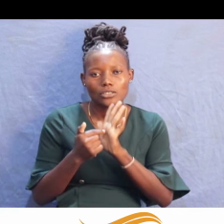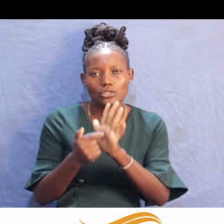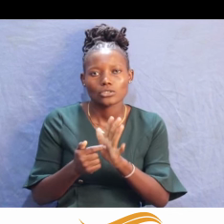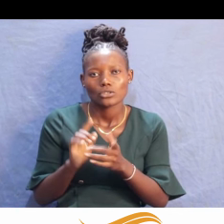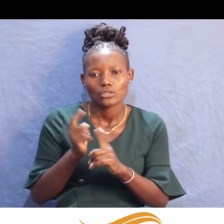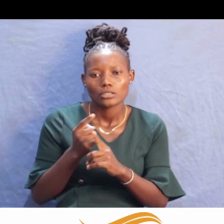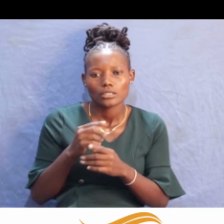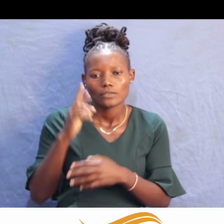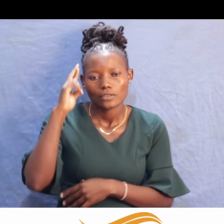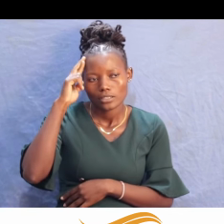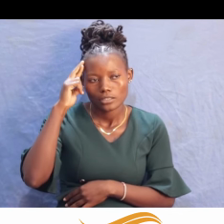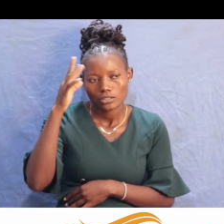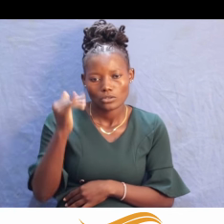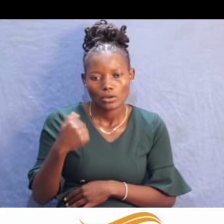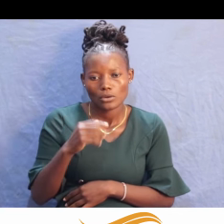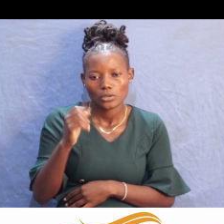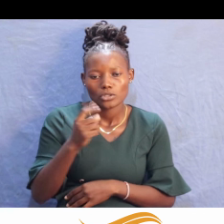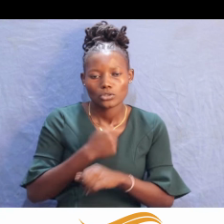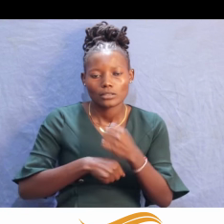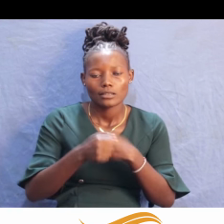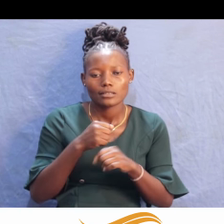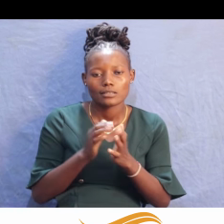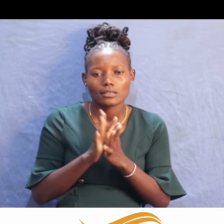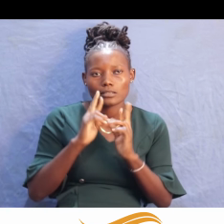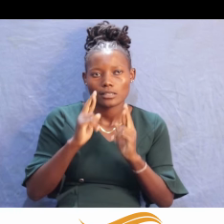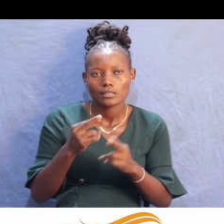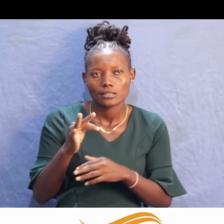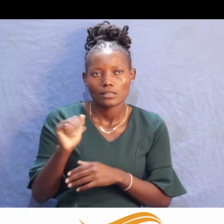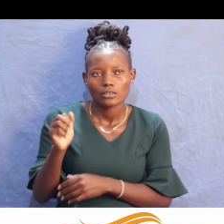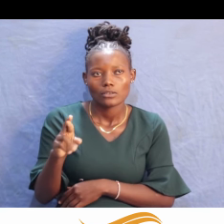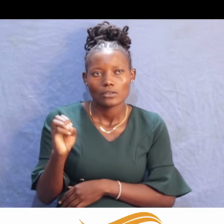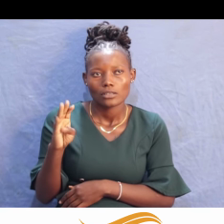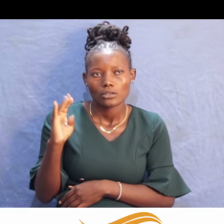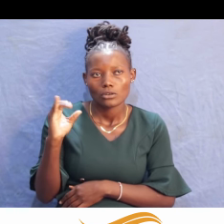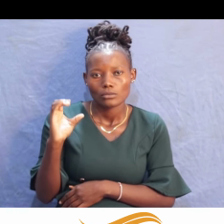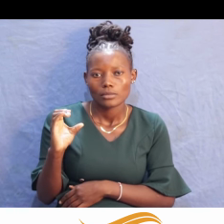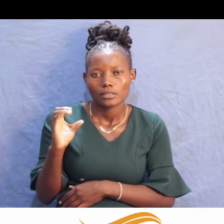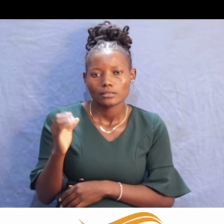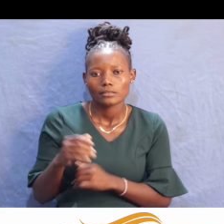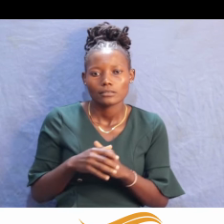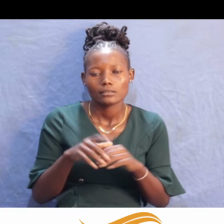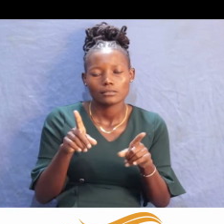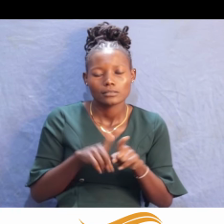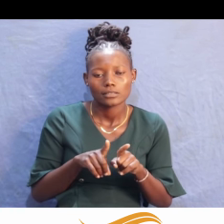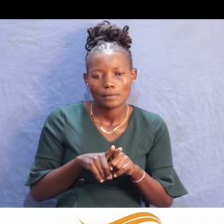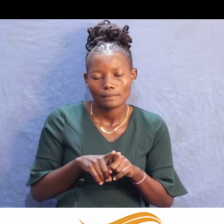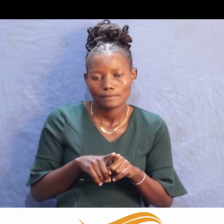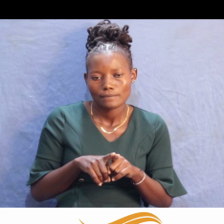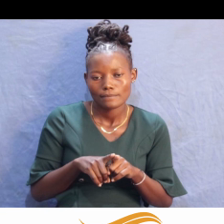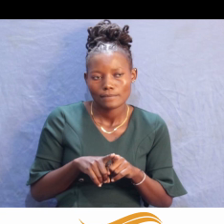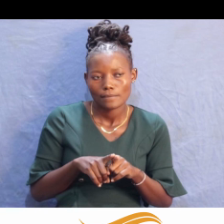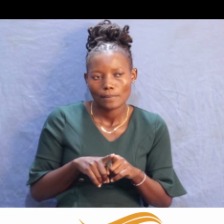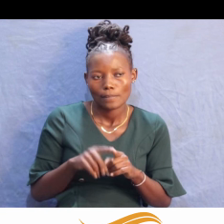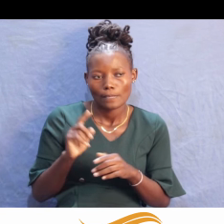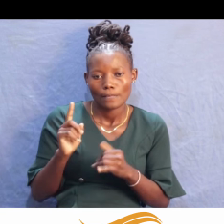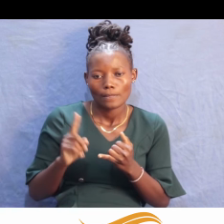why we should exercise and the results of aerobic fitness. And I'm not going to go through each one of these, but impress